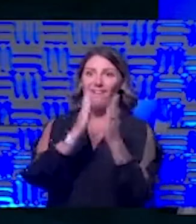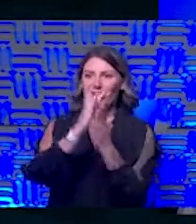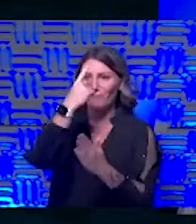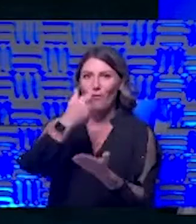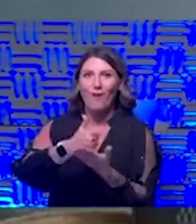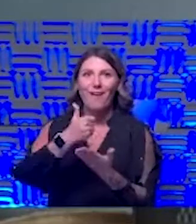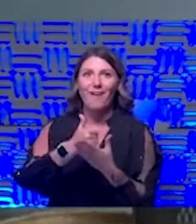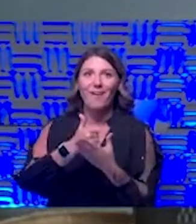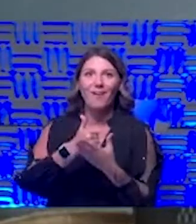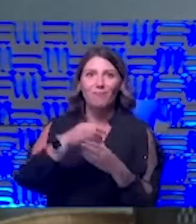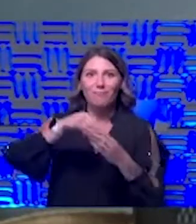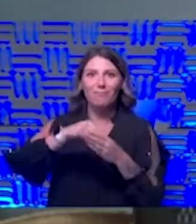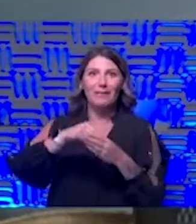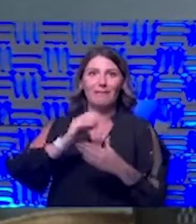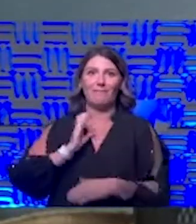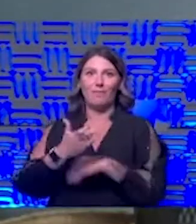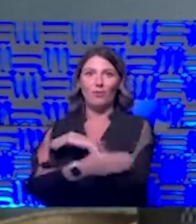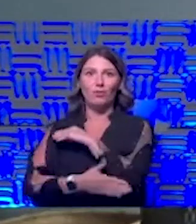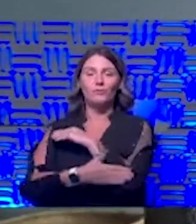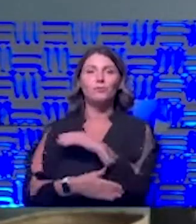Yes. The